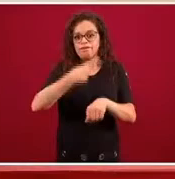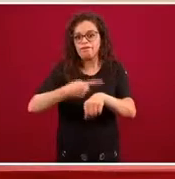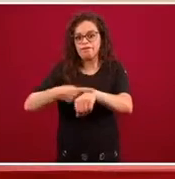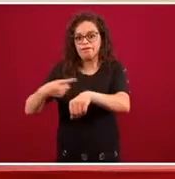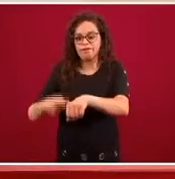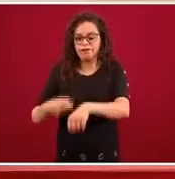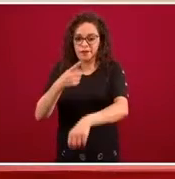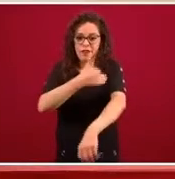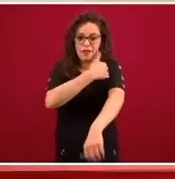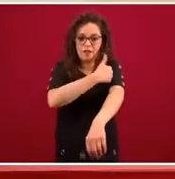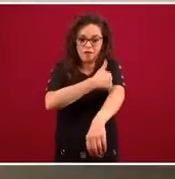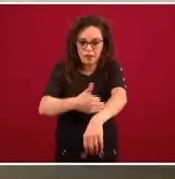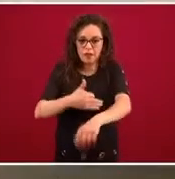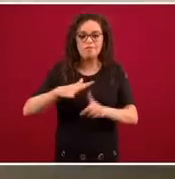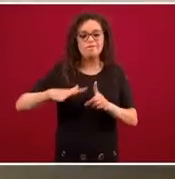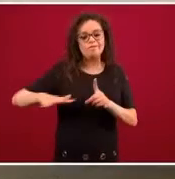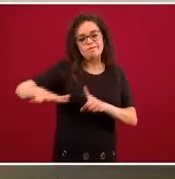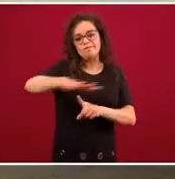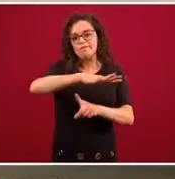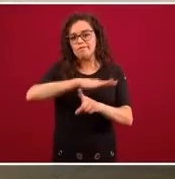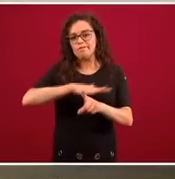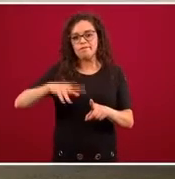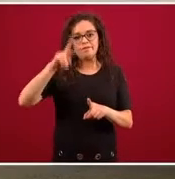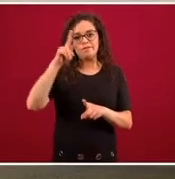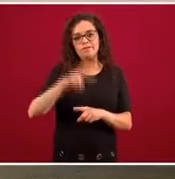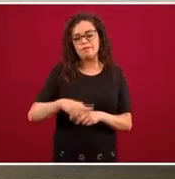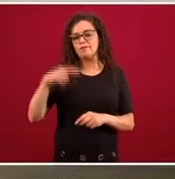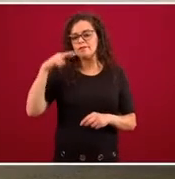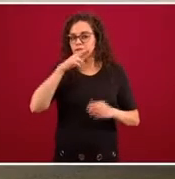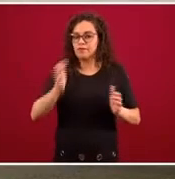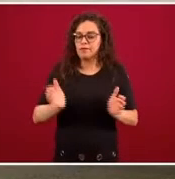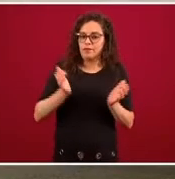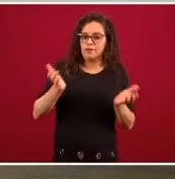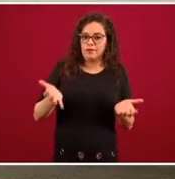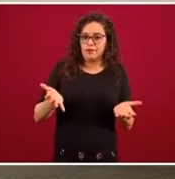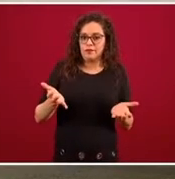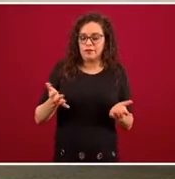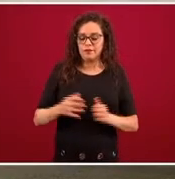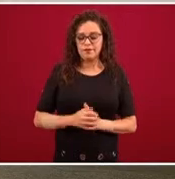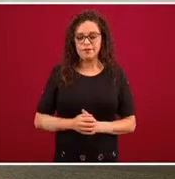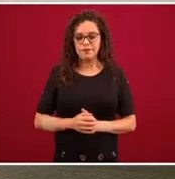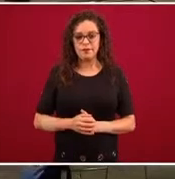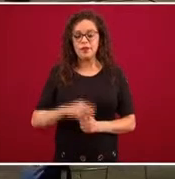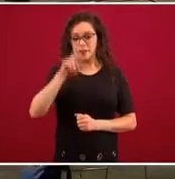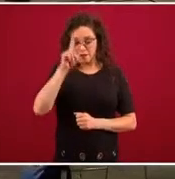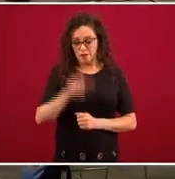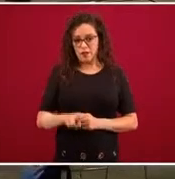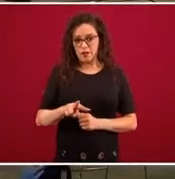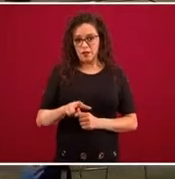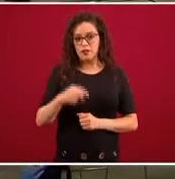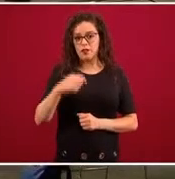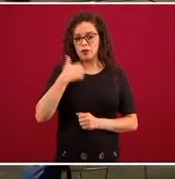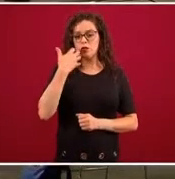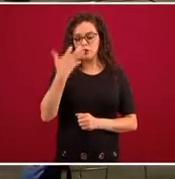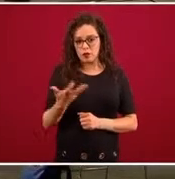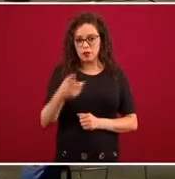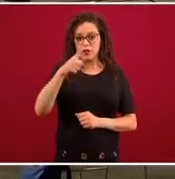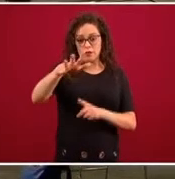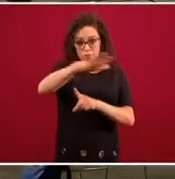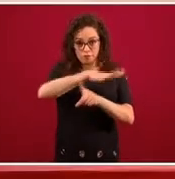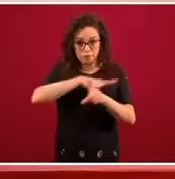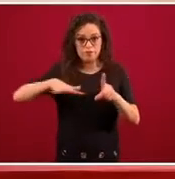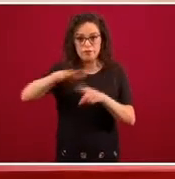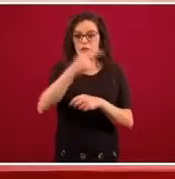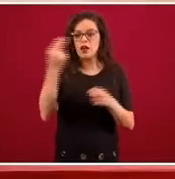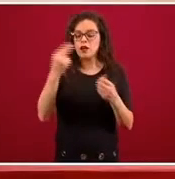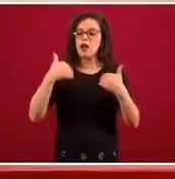lives, and it comes to them as a surprise, and it comes to the communities as a surprise, because this is a disease, and I want to make this very